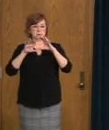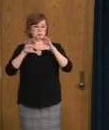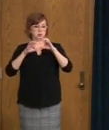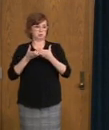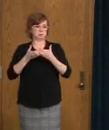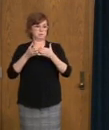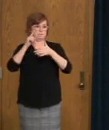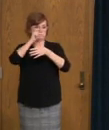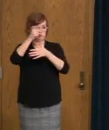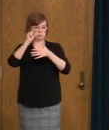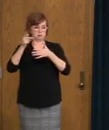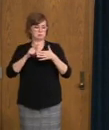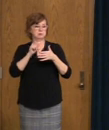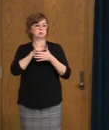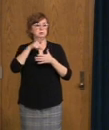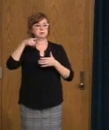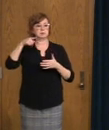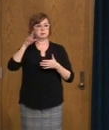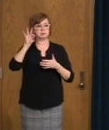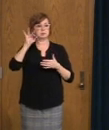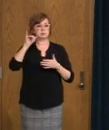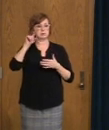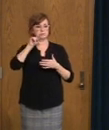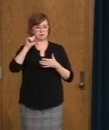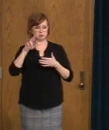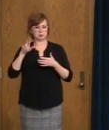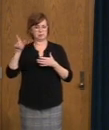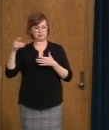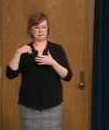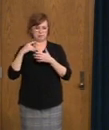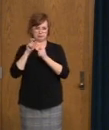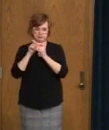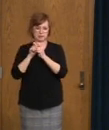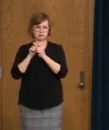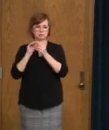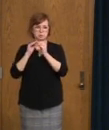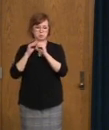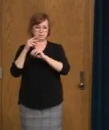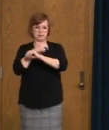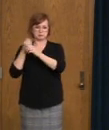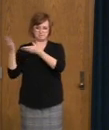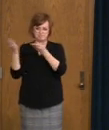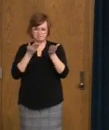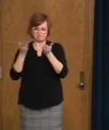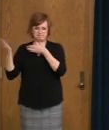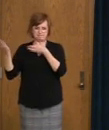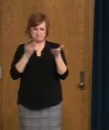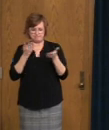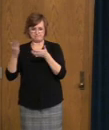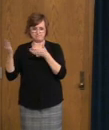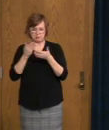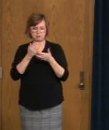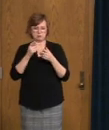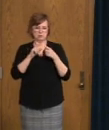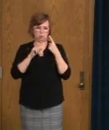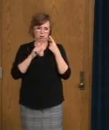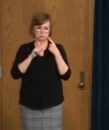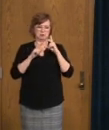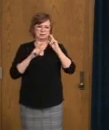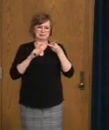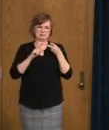approved. It's coming in specific amounts week by week, very measured amounts. And then hopefully we will have the Moderna vaccine